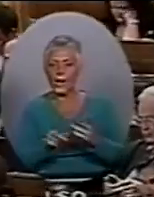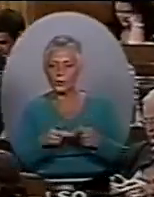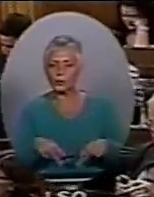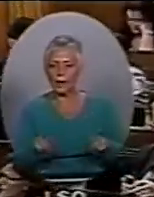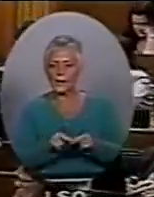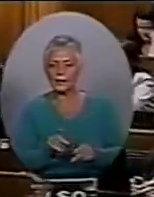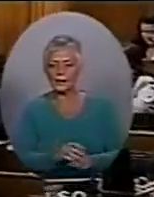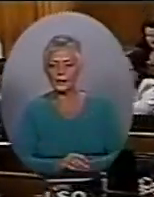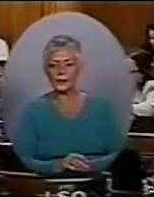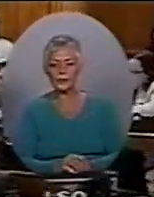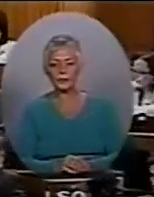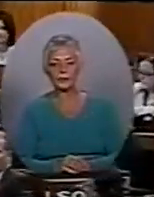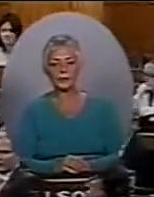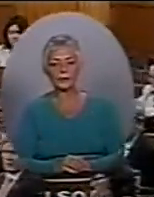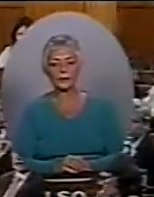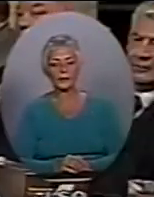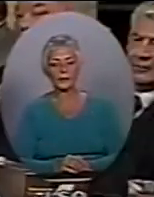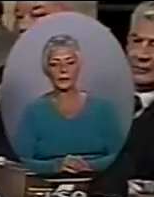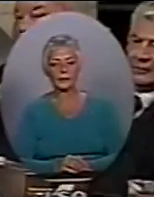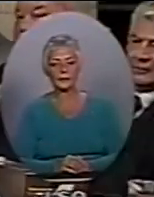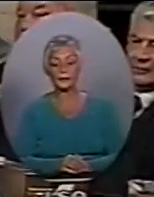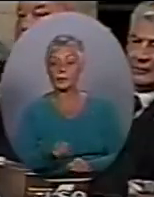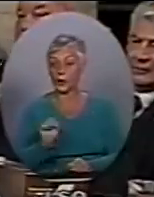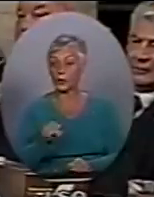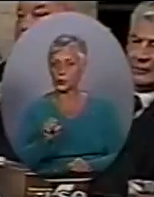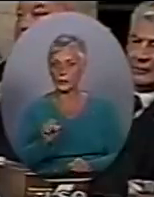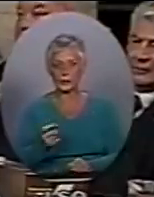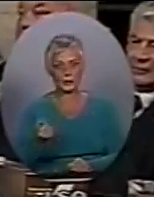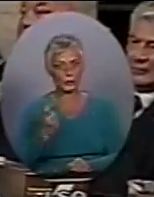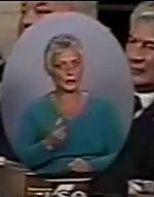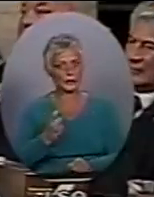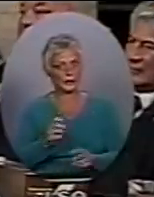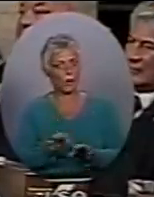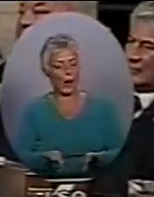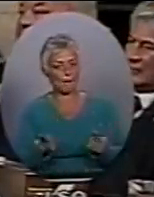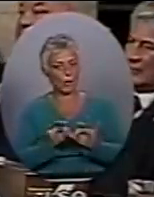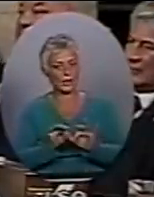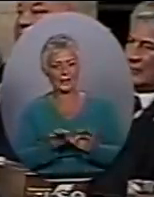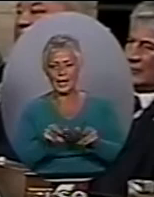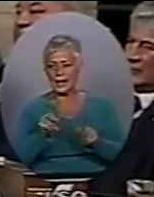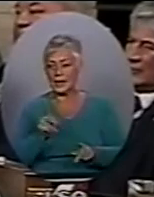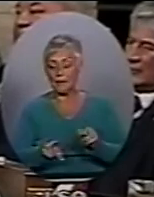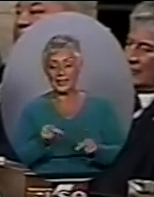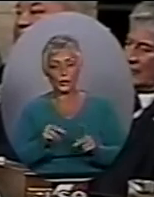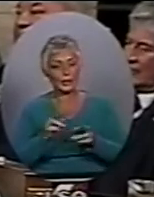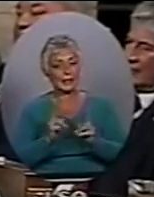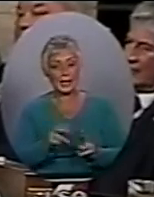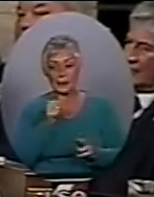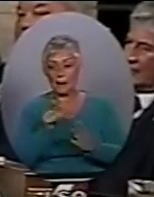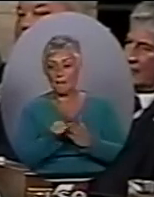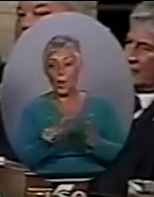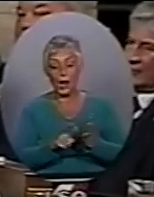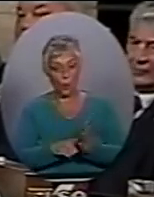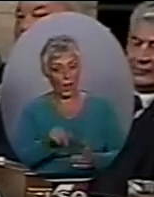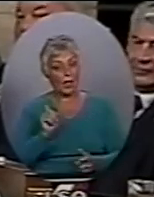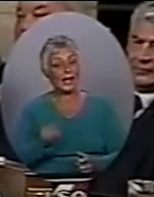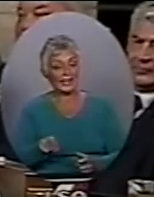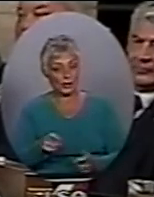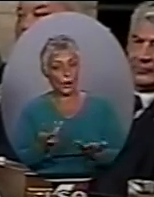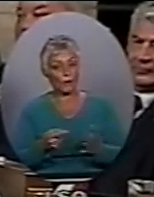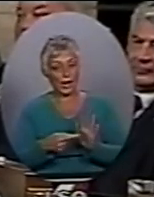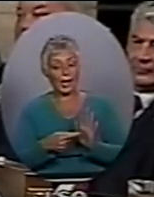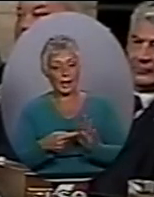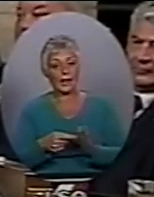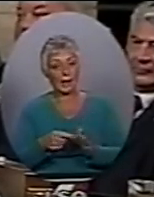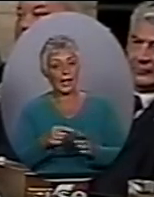important question, Mr. Speaker, and those who do break the law should be held accountable, which is why, of course, the RCMP are looking into the matter of Senate expenses.